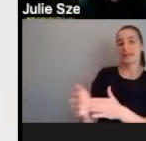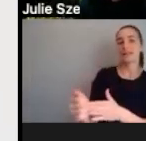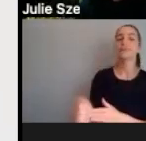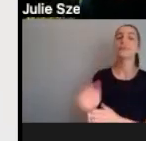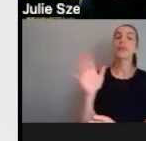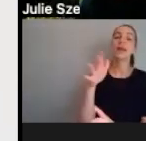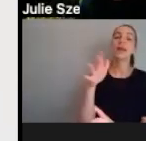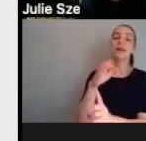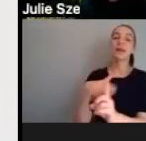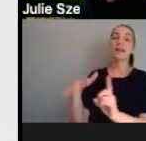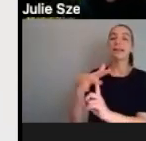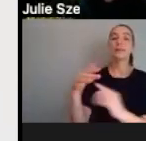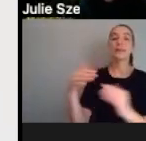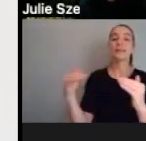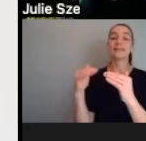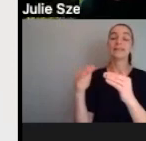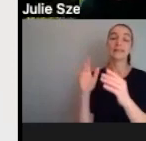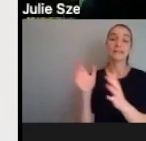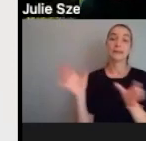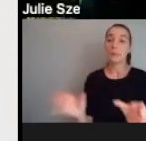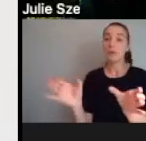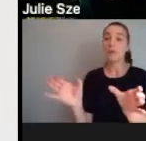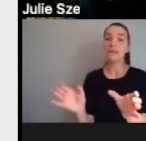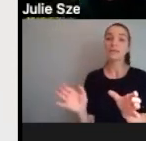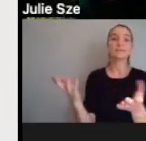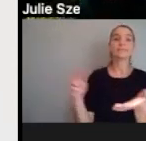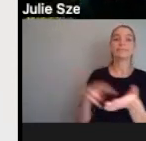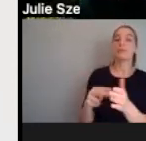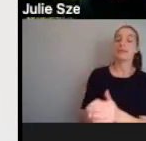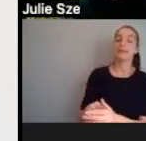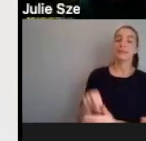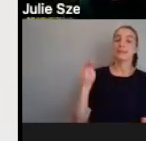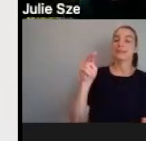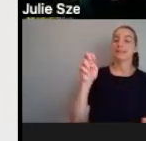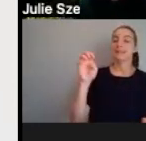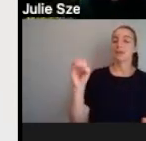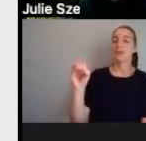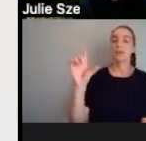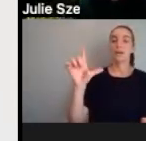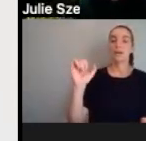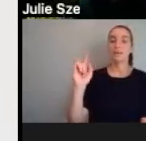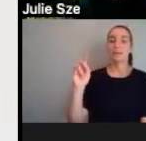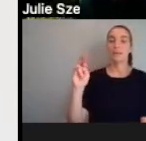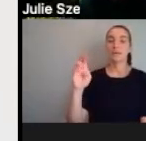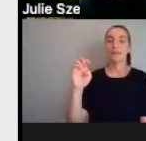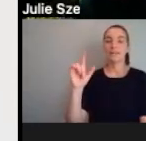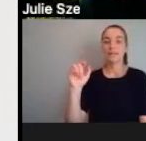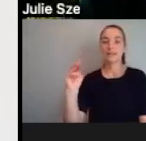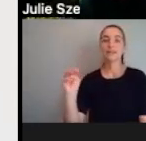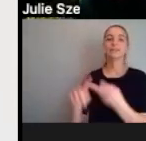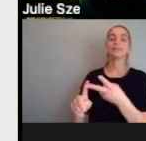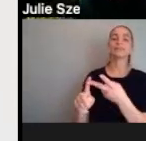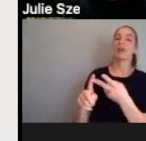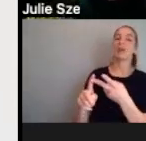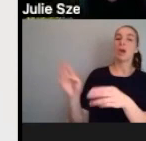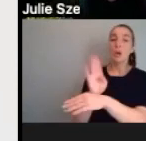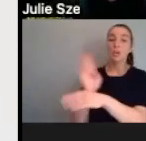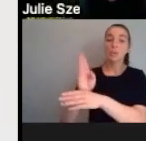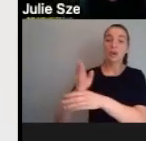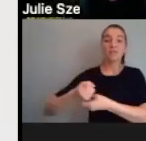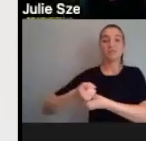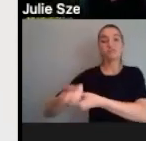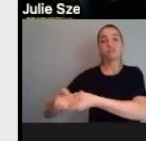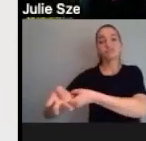enemies pretty clearly. Neoliberalism, corporate polluters, neglectful policy structures. Um, they rally against